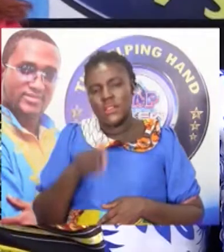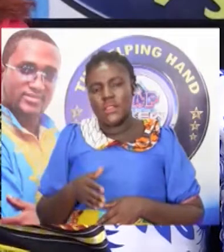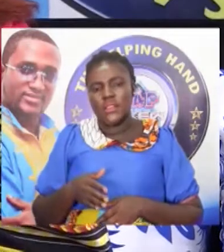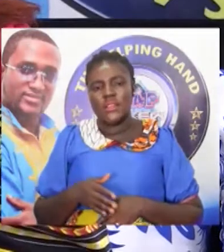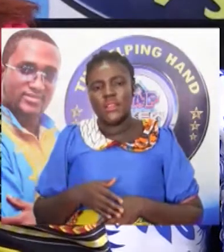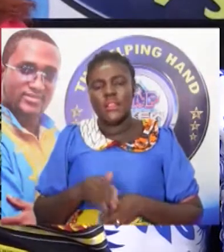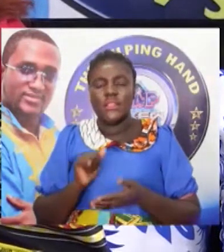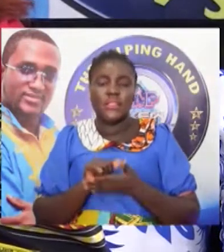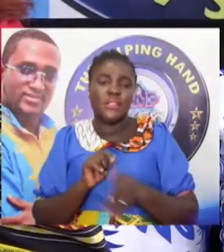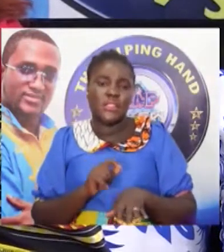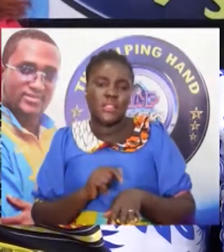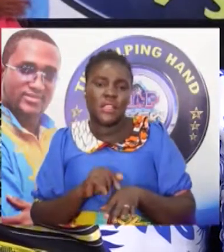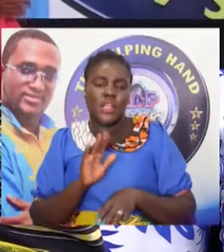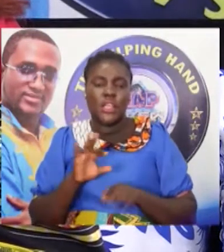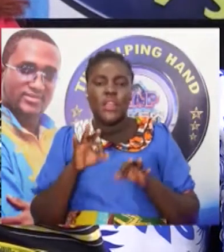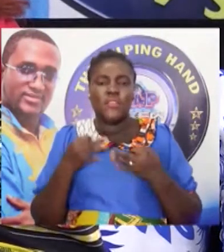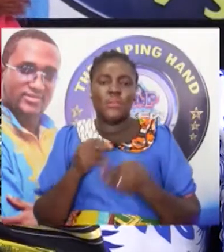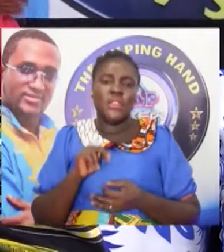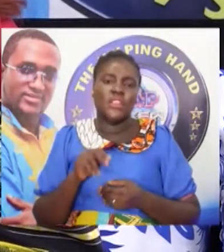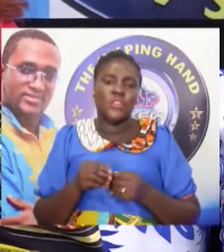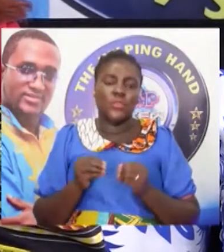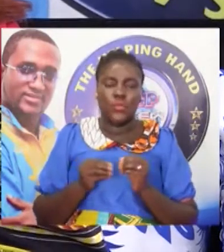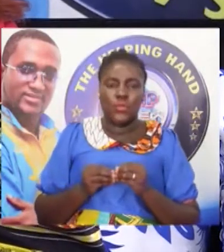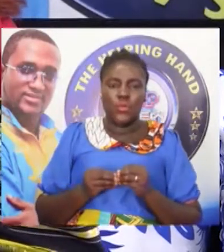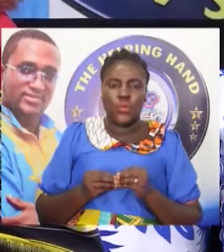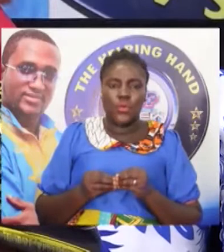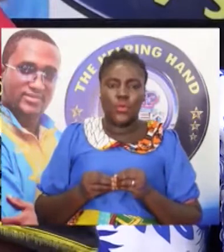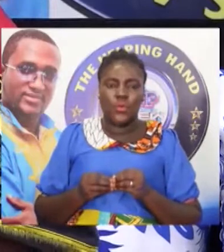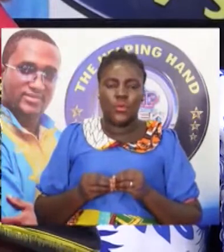that because that is the time your family needs you the most.